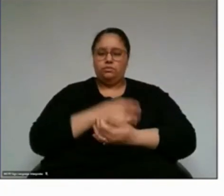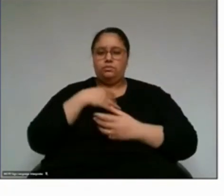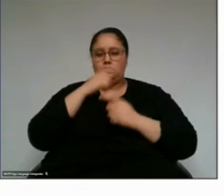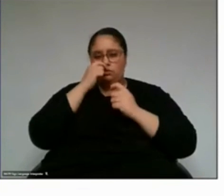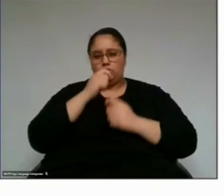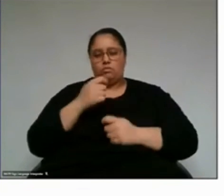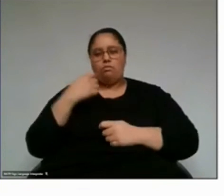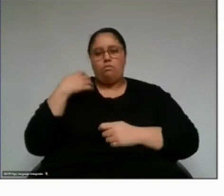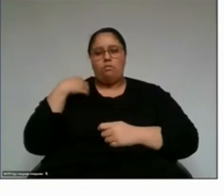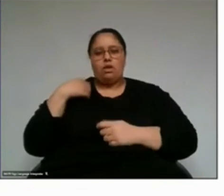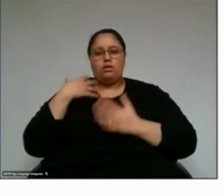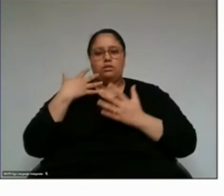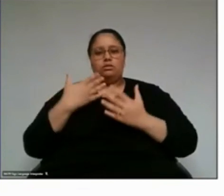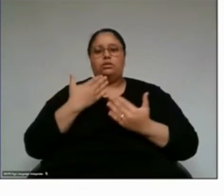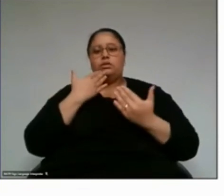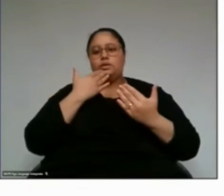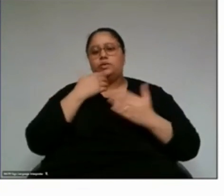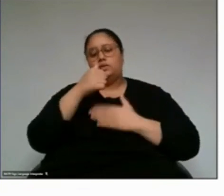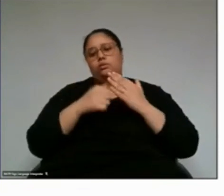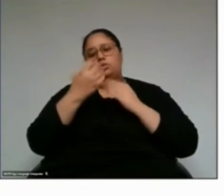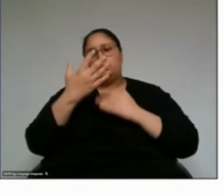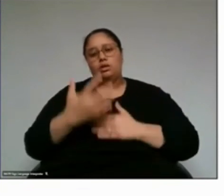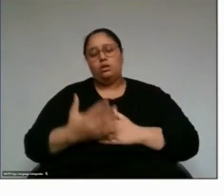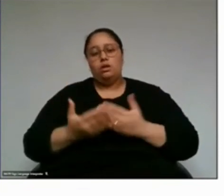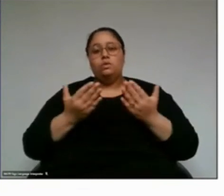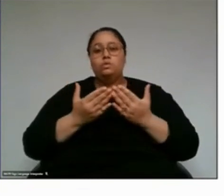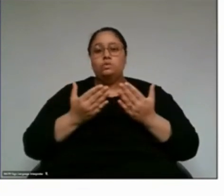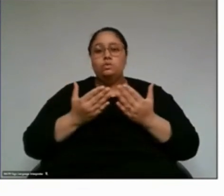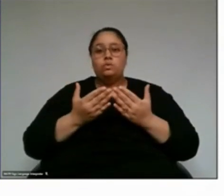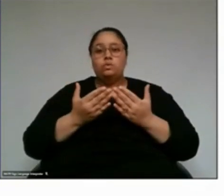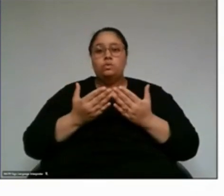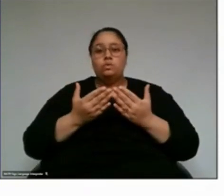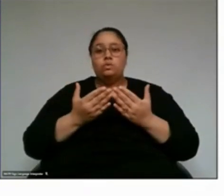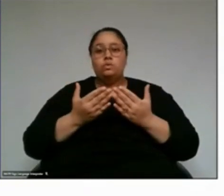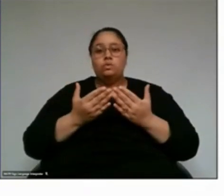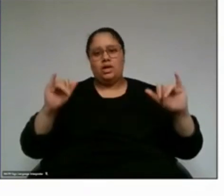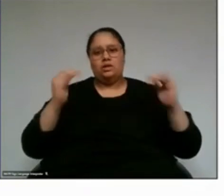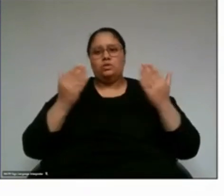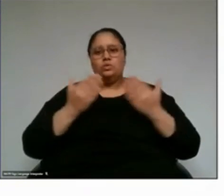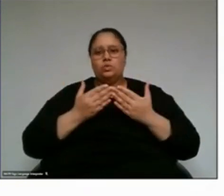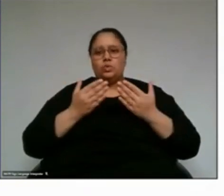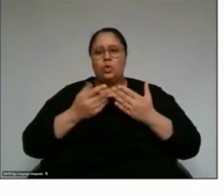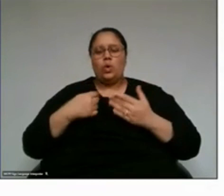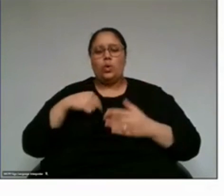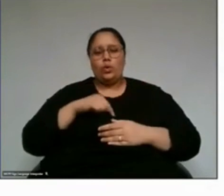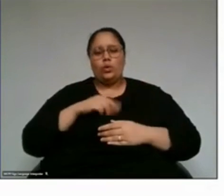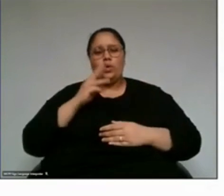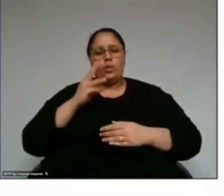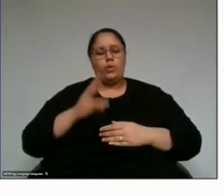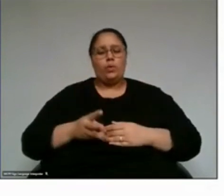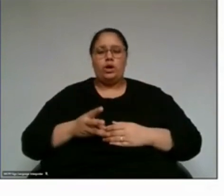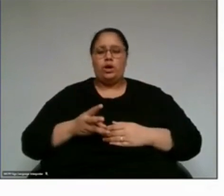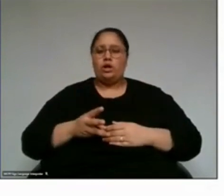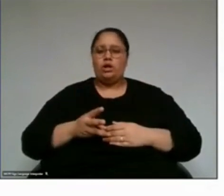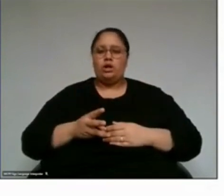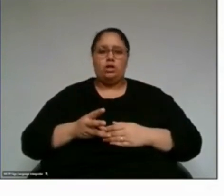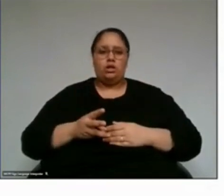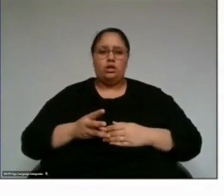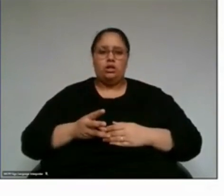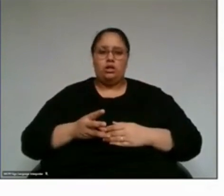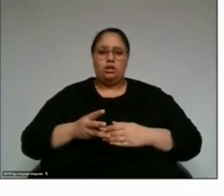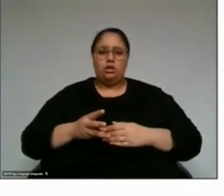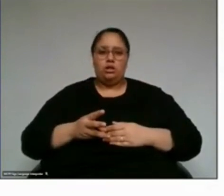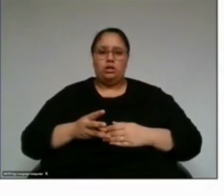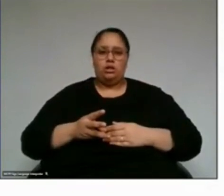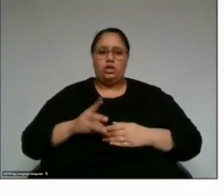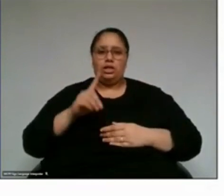Speaker. The school is an independent school, and we will certainly not be deregistering the school. The